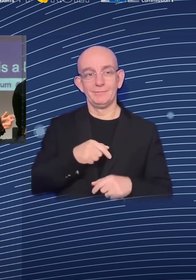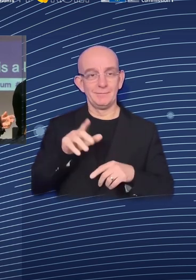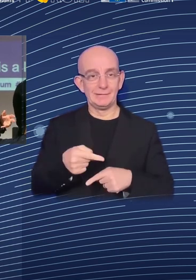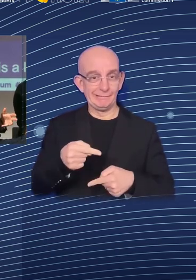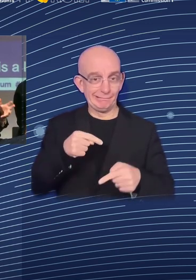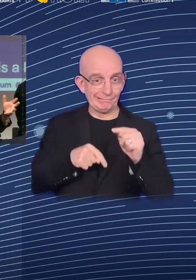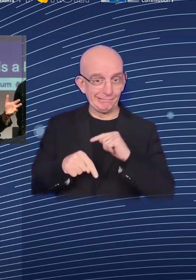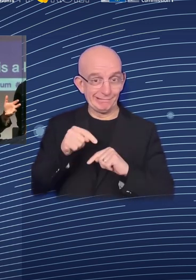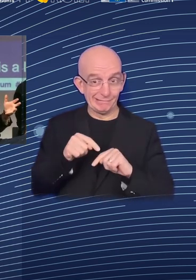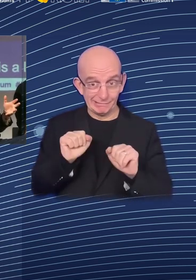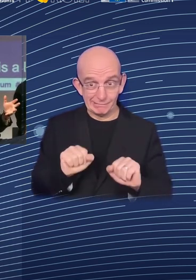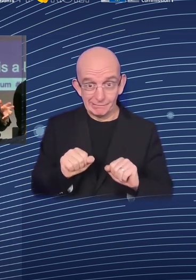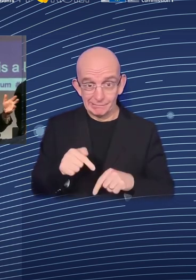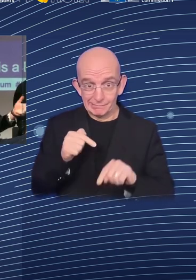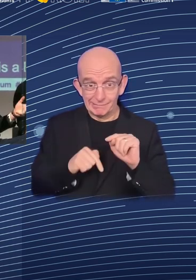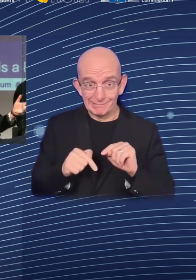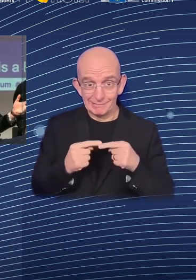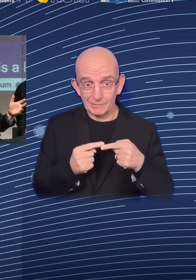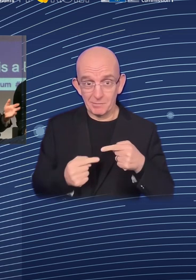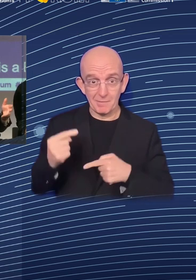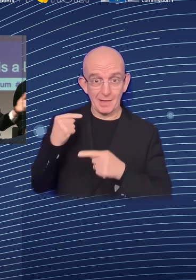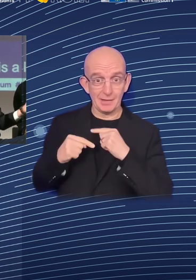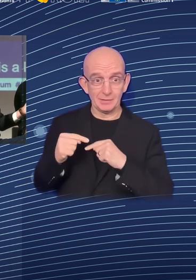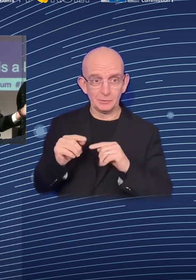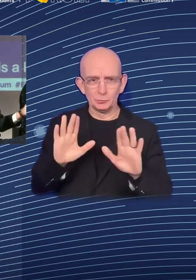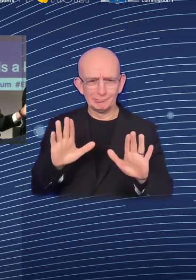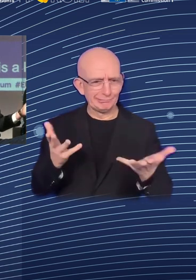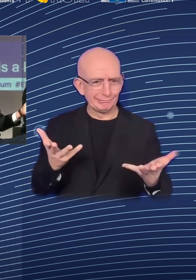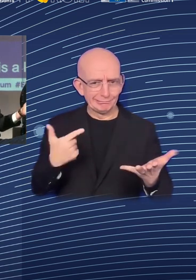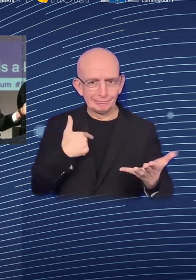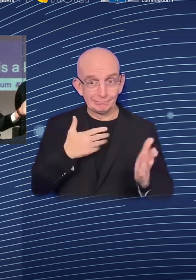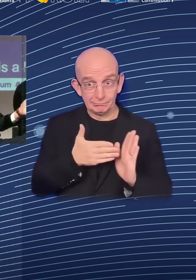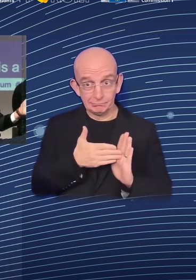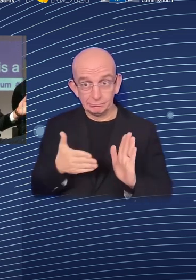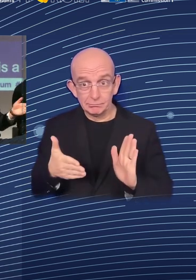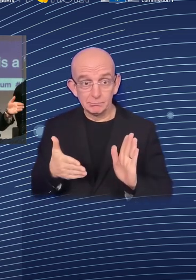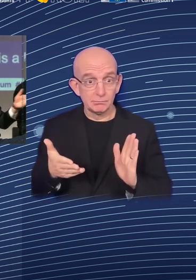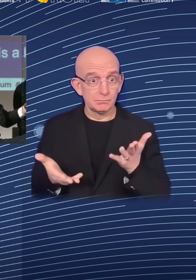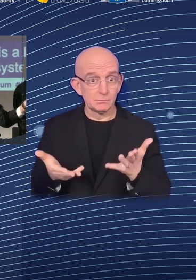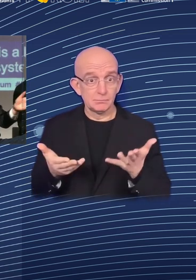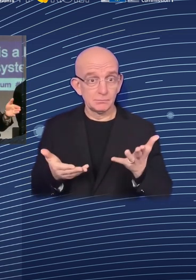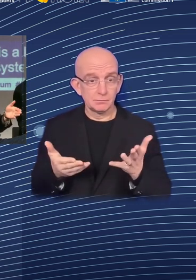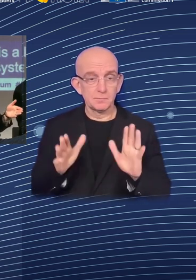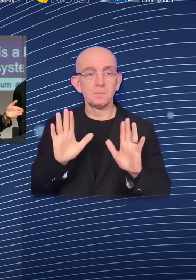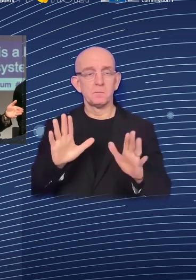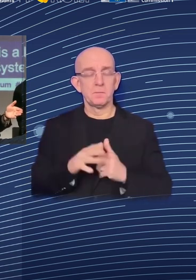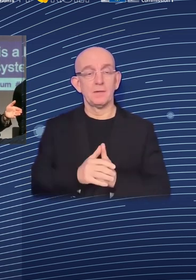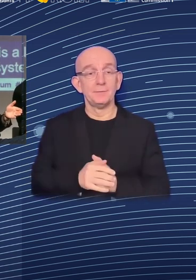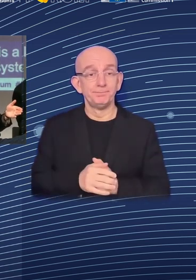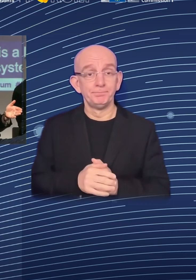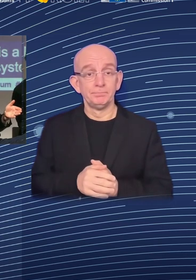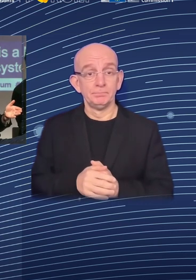where was I? So the system in broad strokes is set up as it would be in a lot of your countries into higher and further